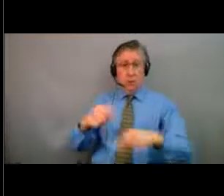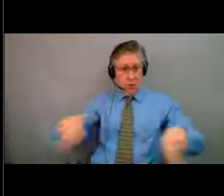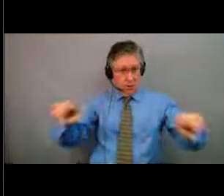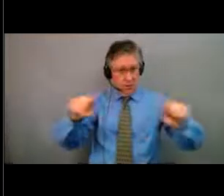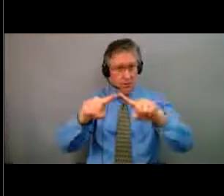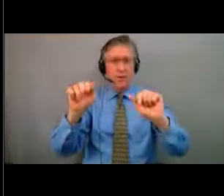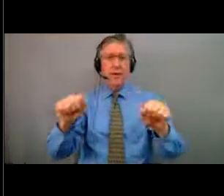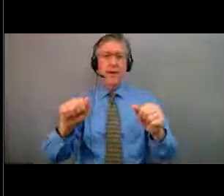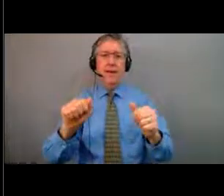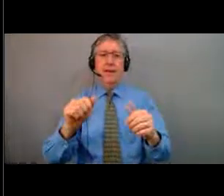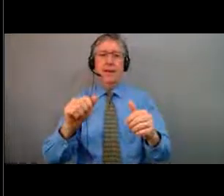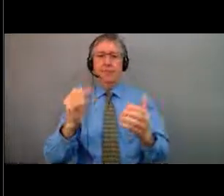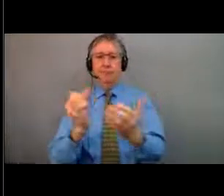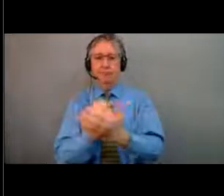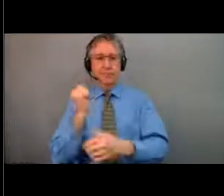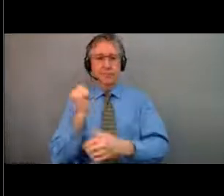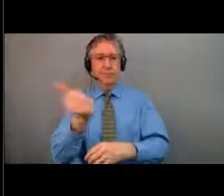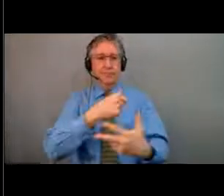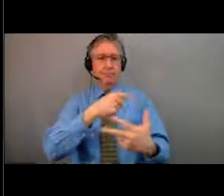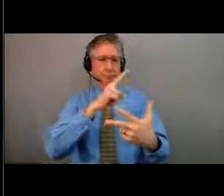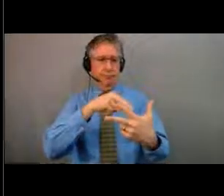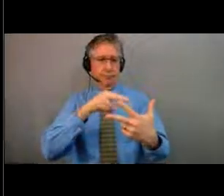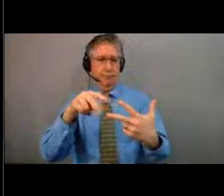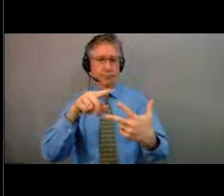these papers.